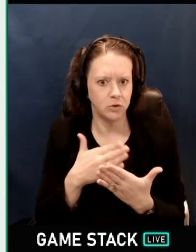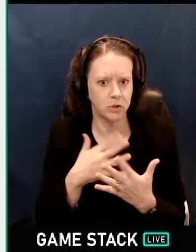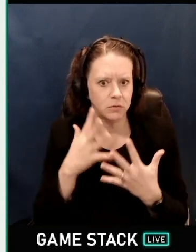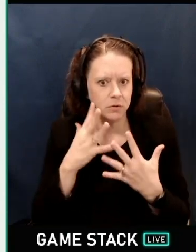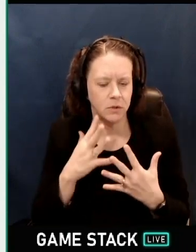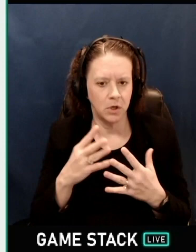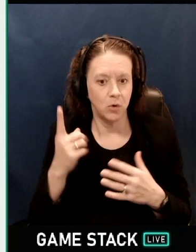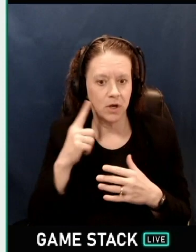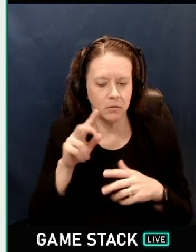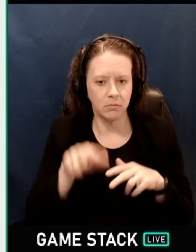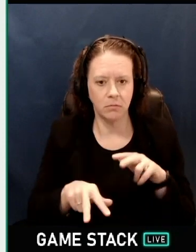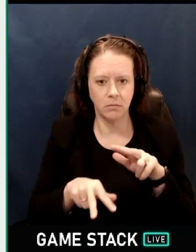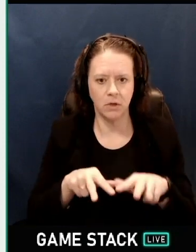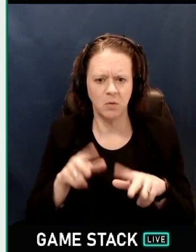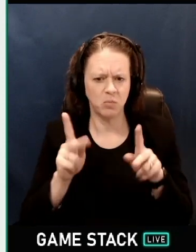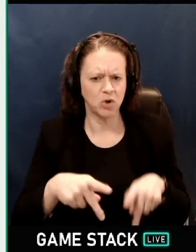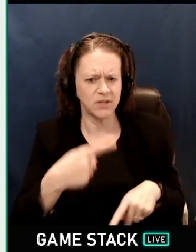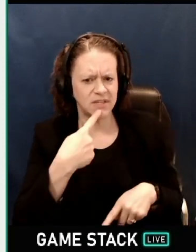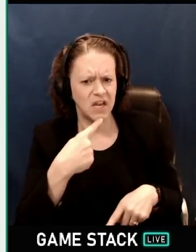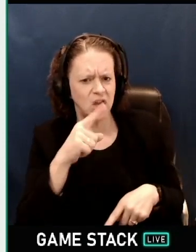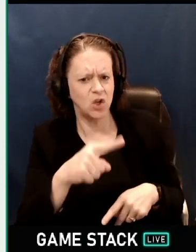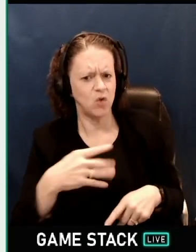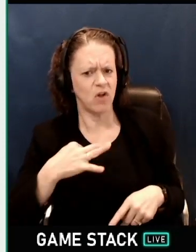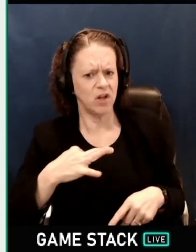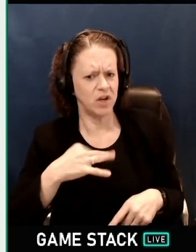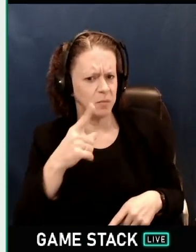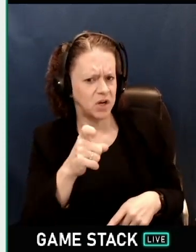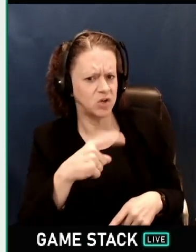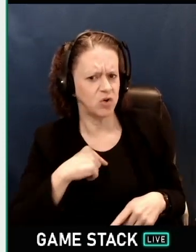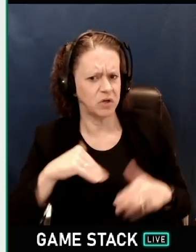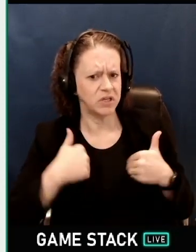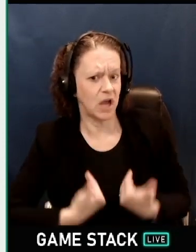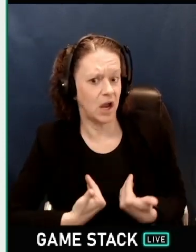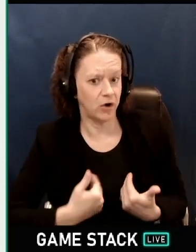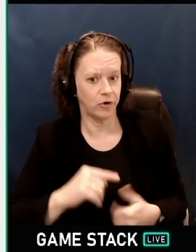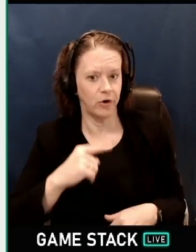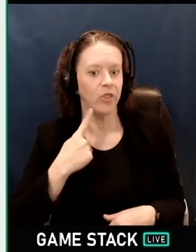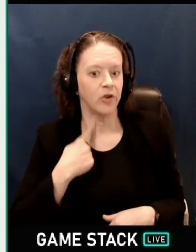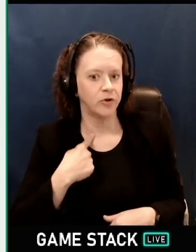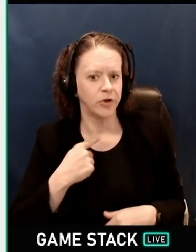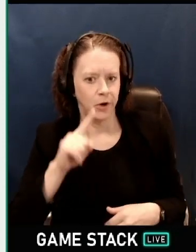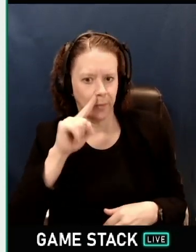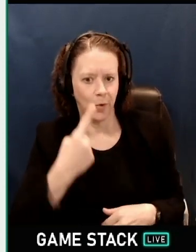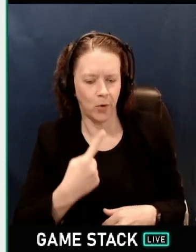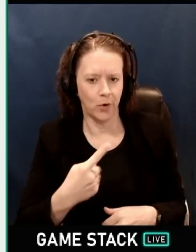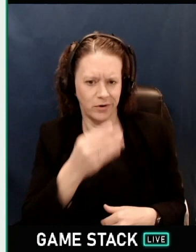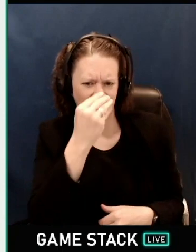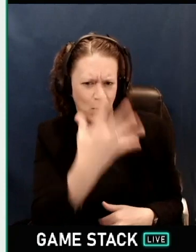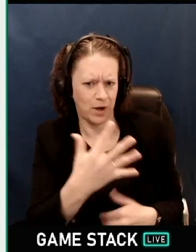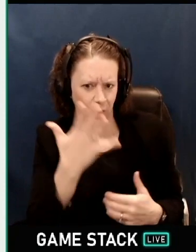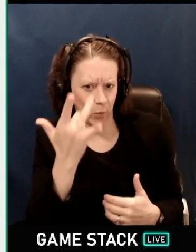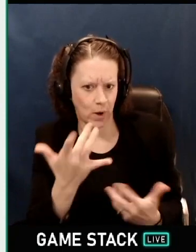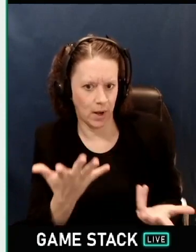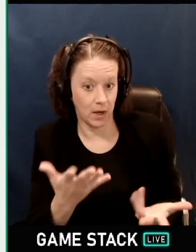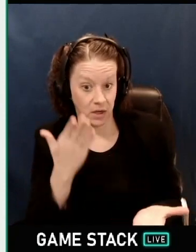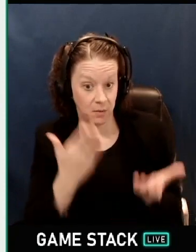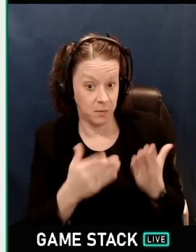You volunteered because you're tired, or thirsty, or bored. I don't much care why. Maybe you have